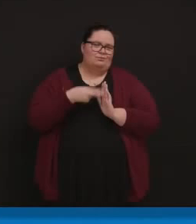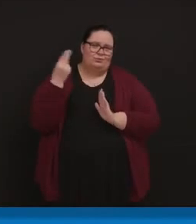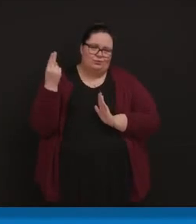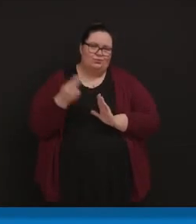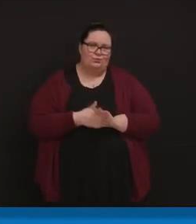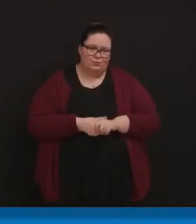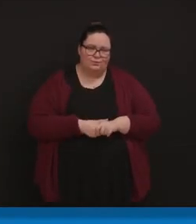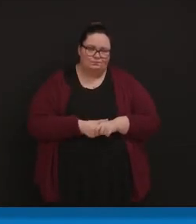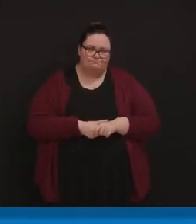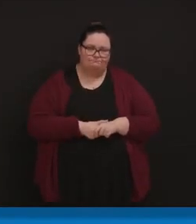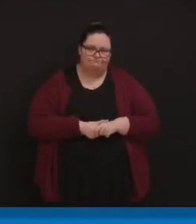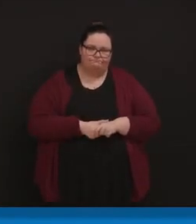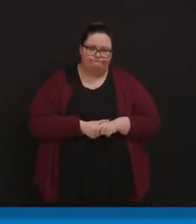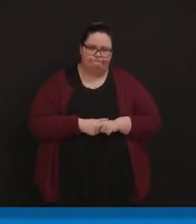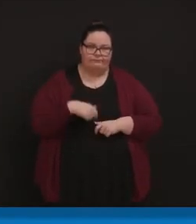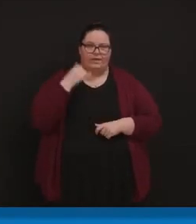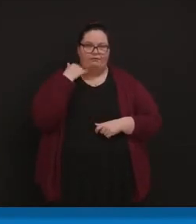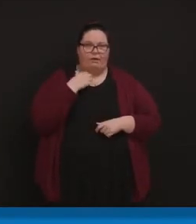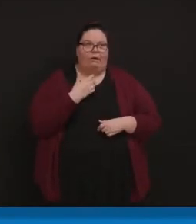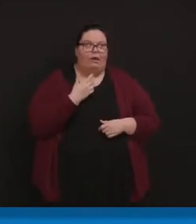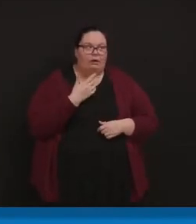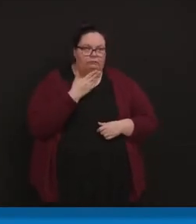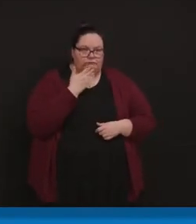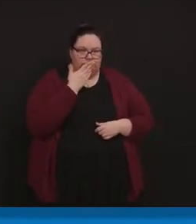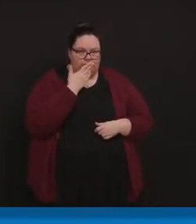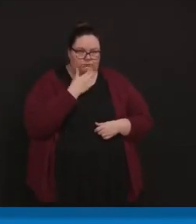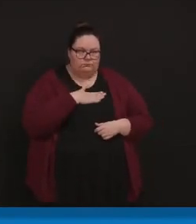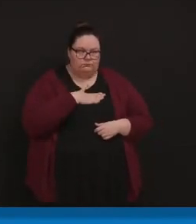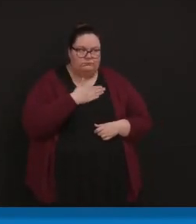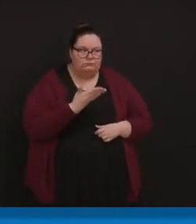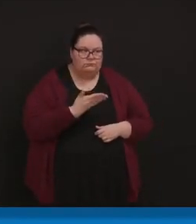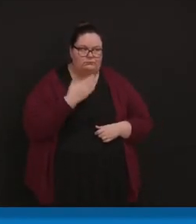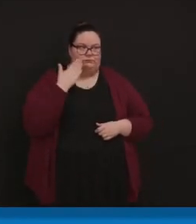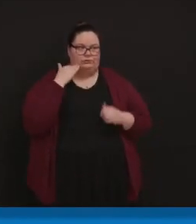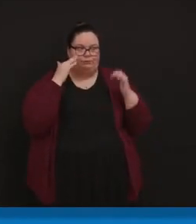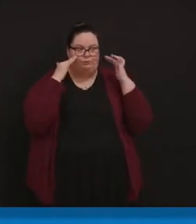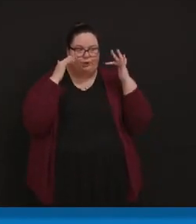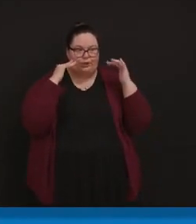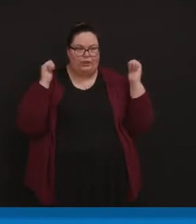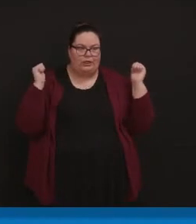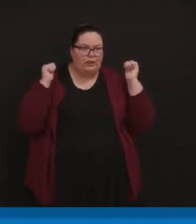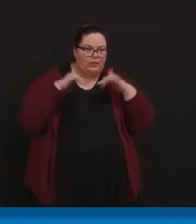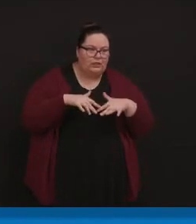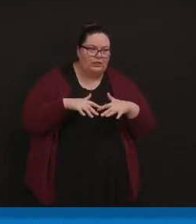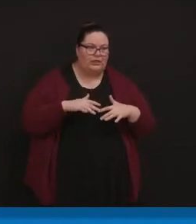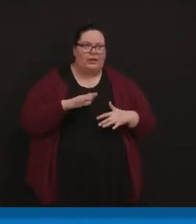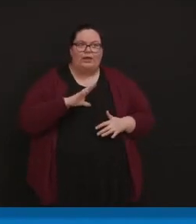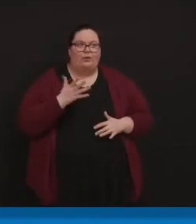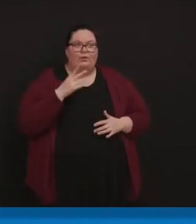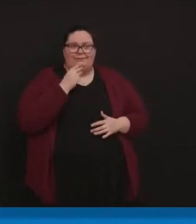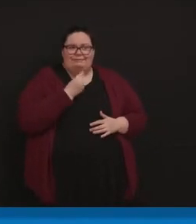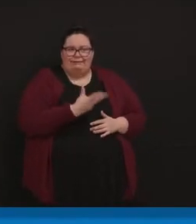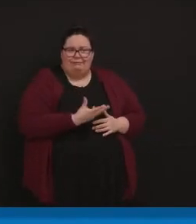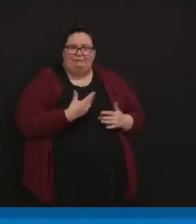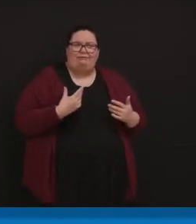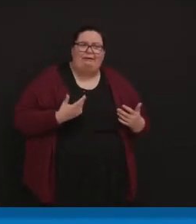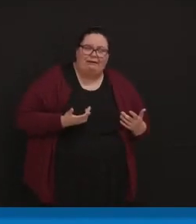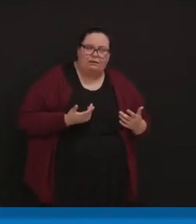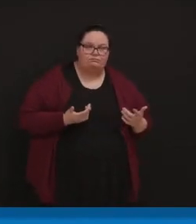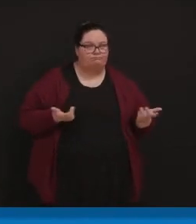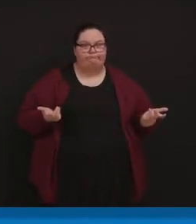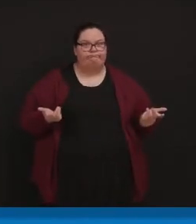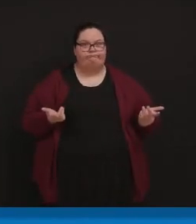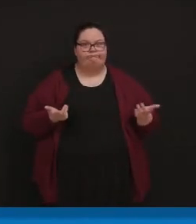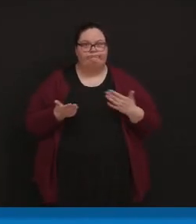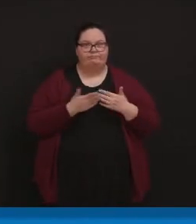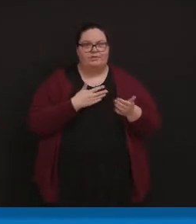take that part very seriously. Obviously, if there's criminal activity that's going on that is making them not want to disclose, it doesn't really